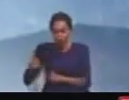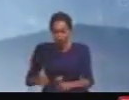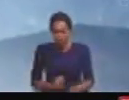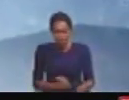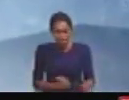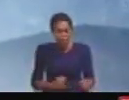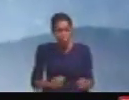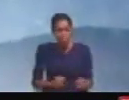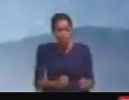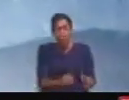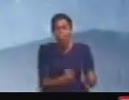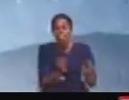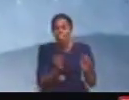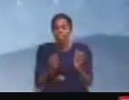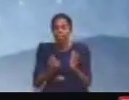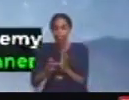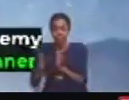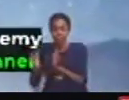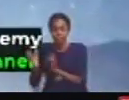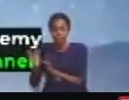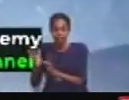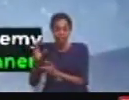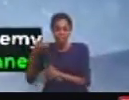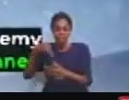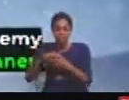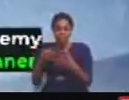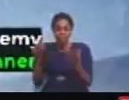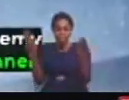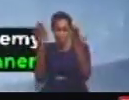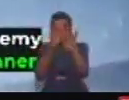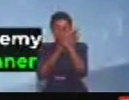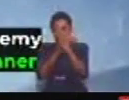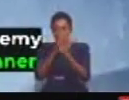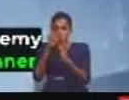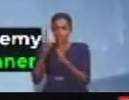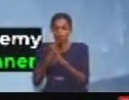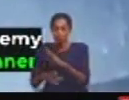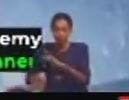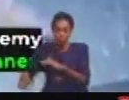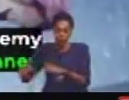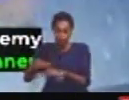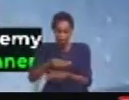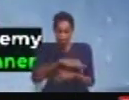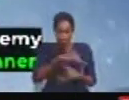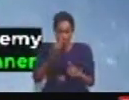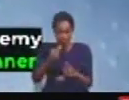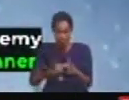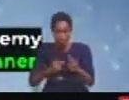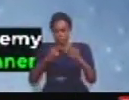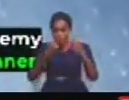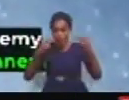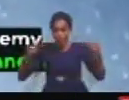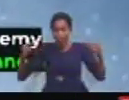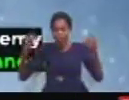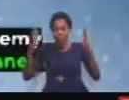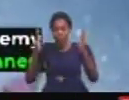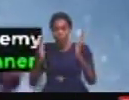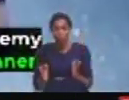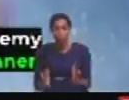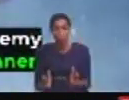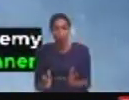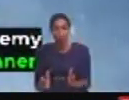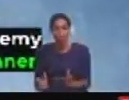the streets, Jesus in the darkness, over every